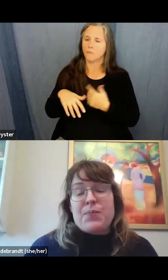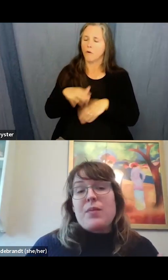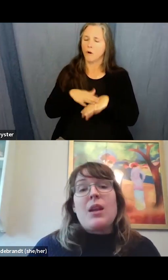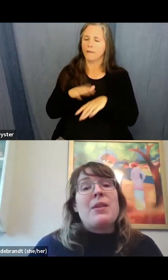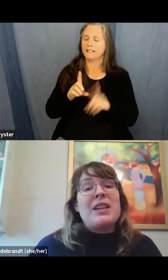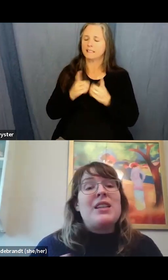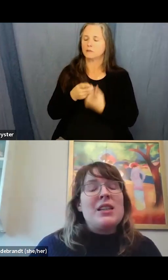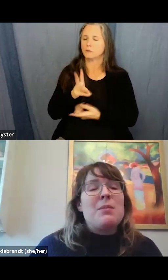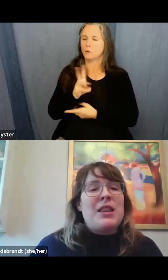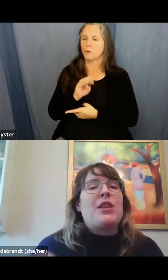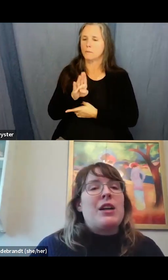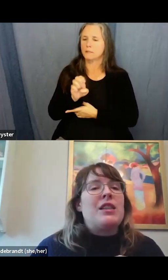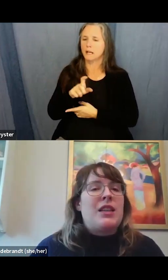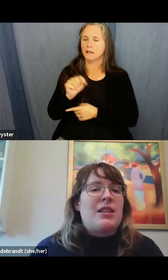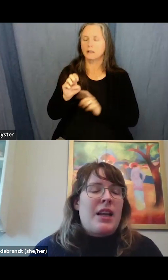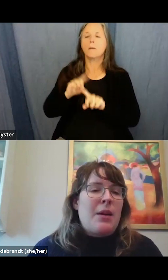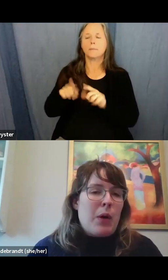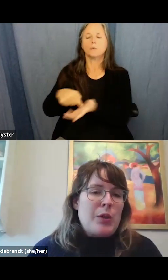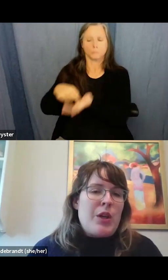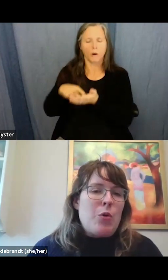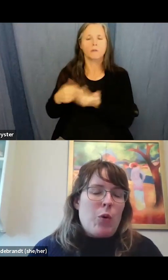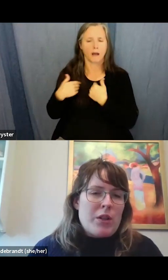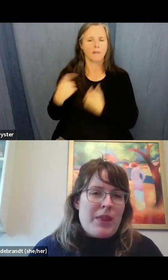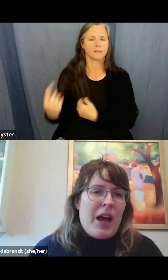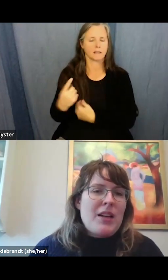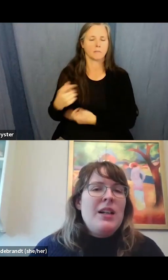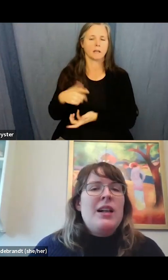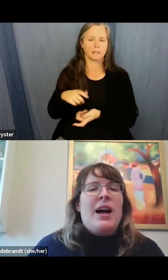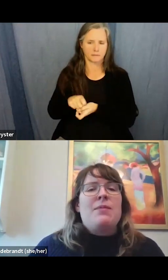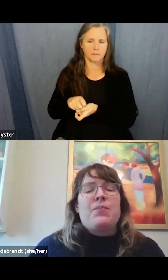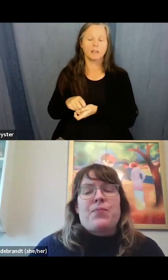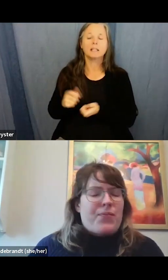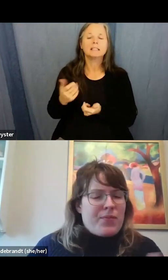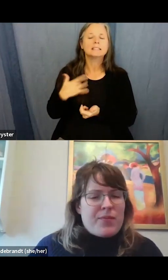reports. But that does mean that there is a designated person who works with that.